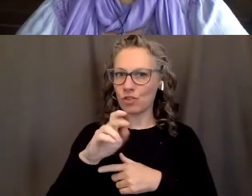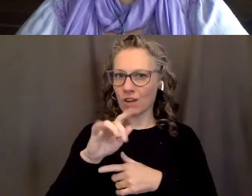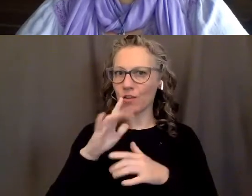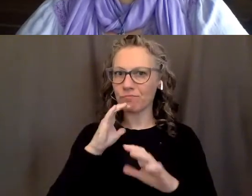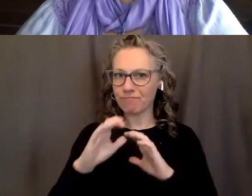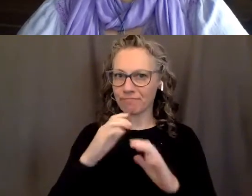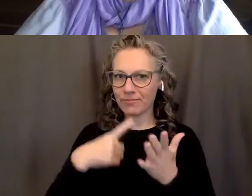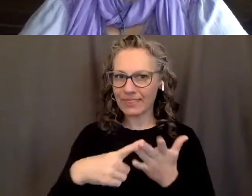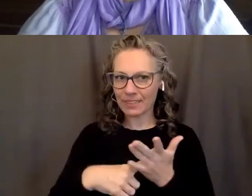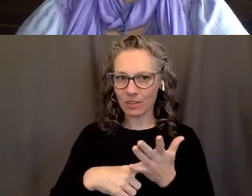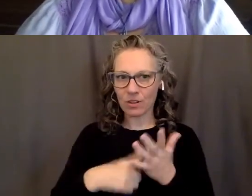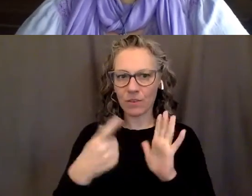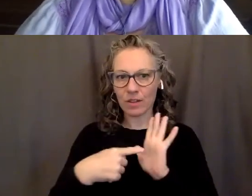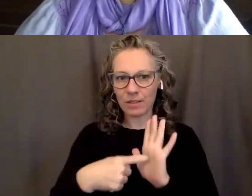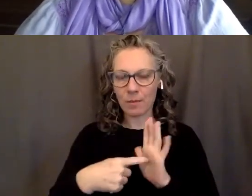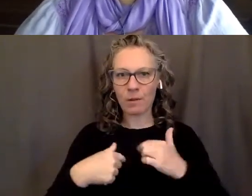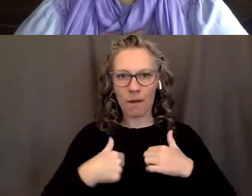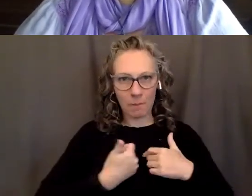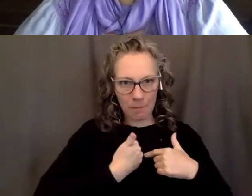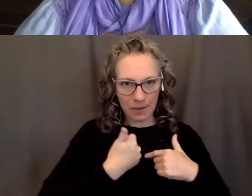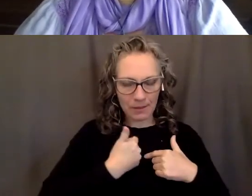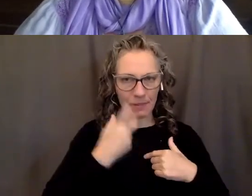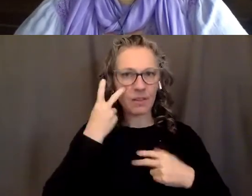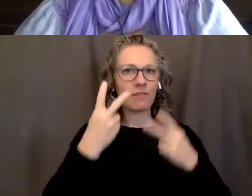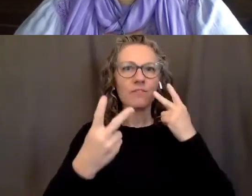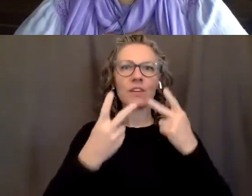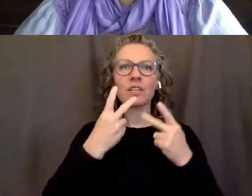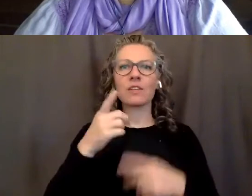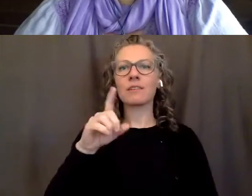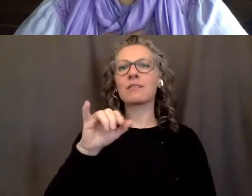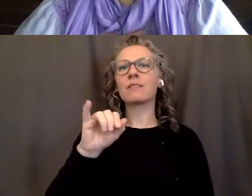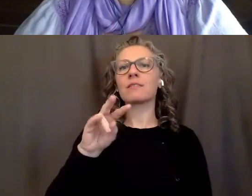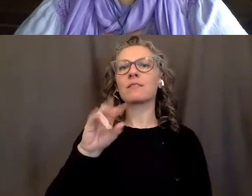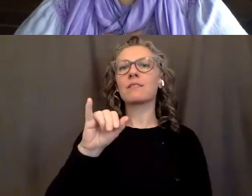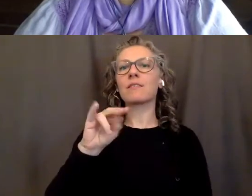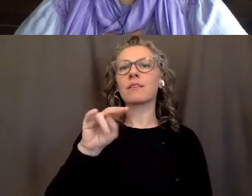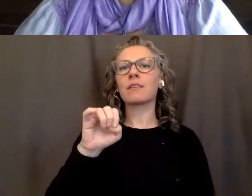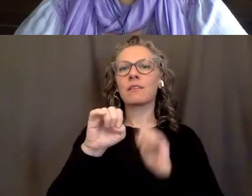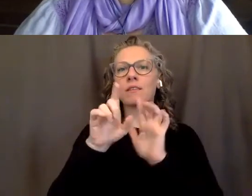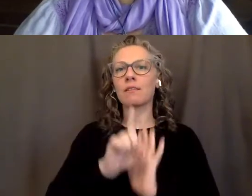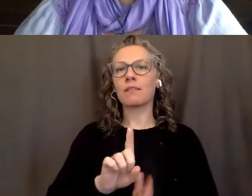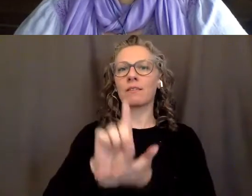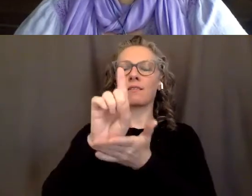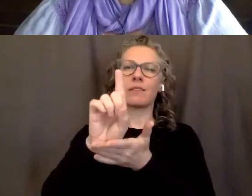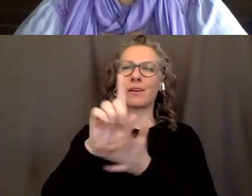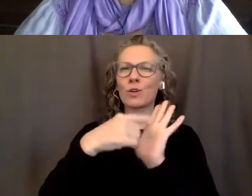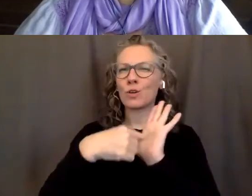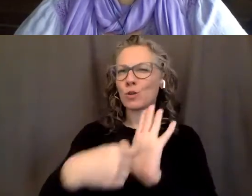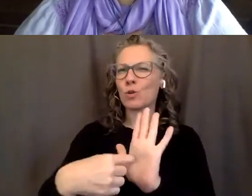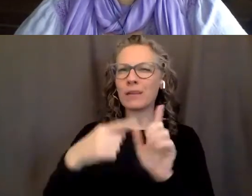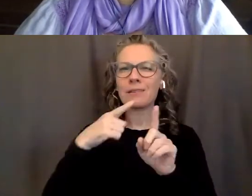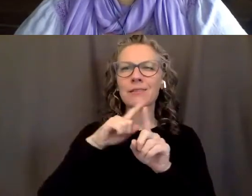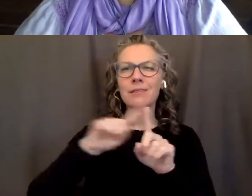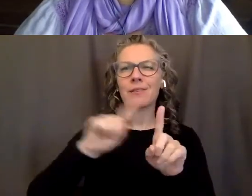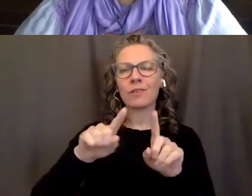For example, I had a vision of a divine presence, and it showed me all these different ways that I can relate